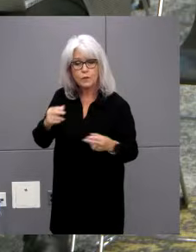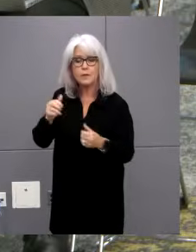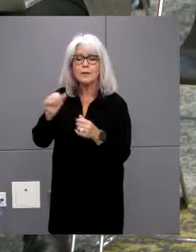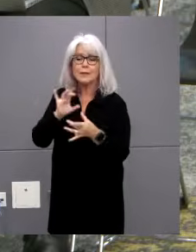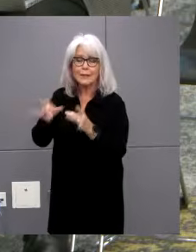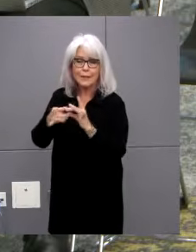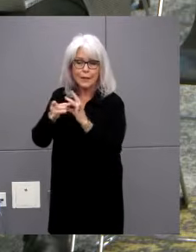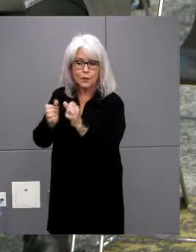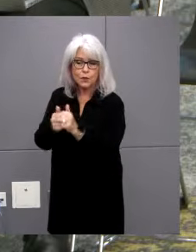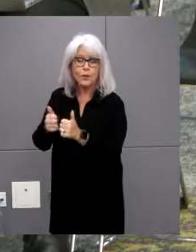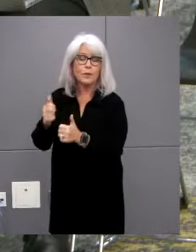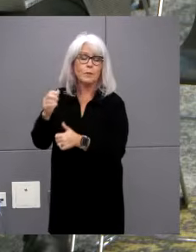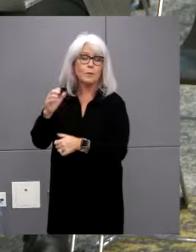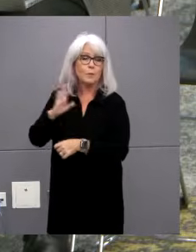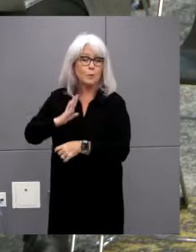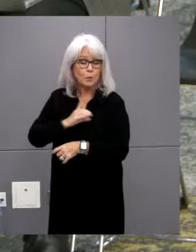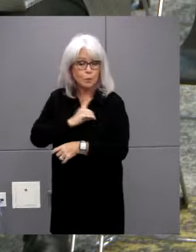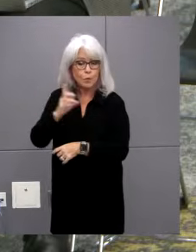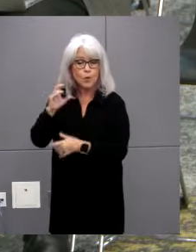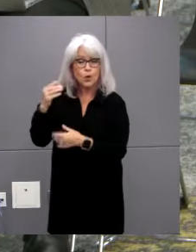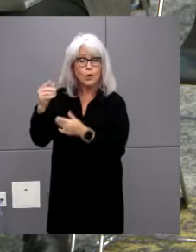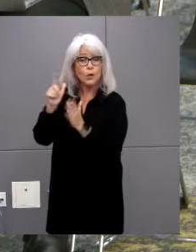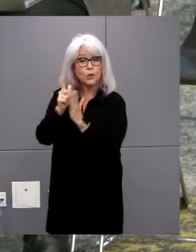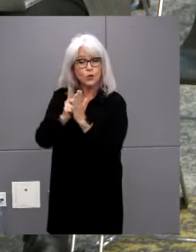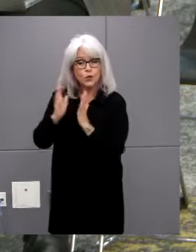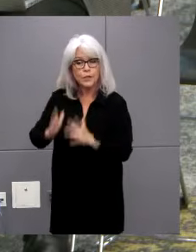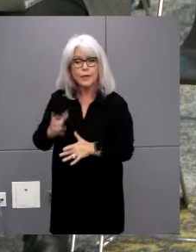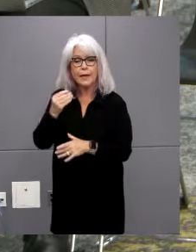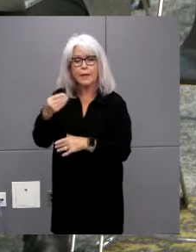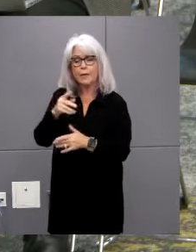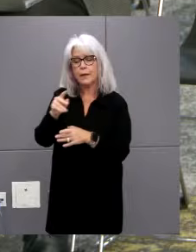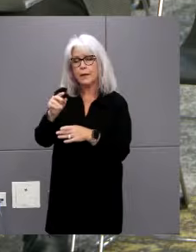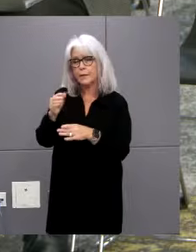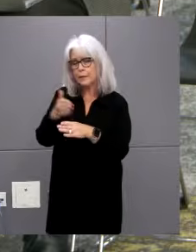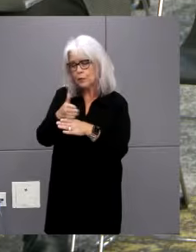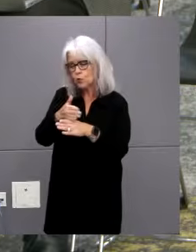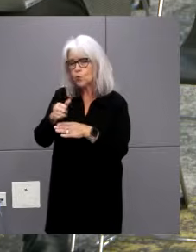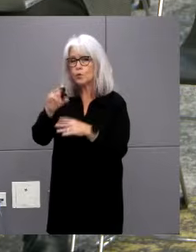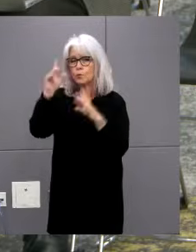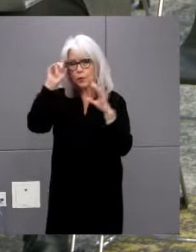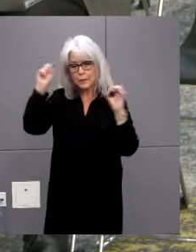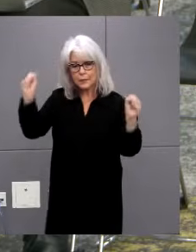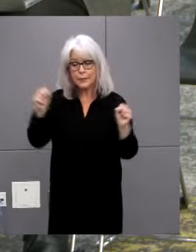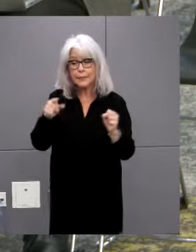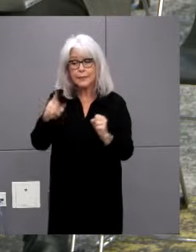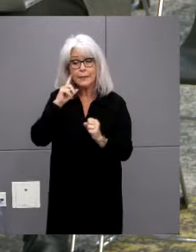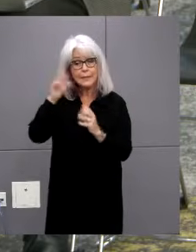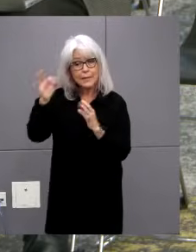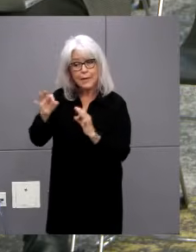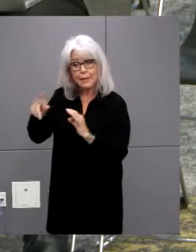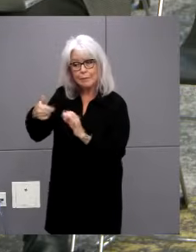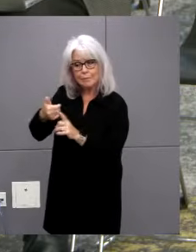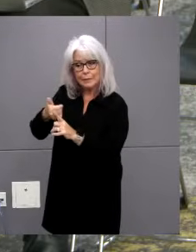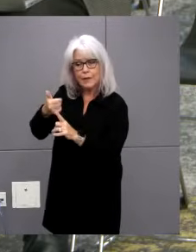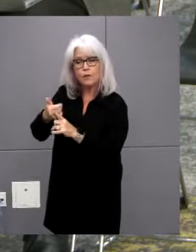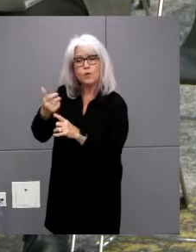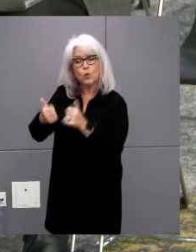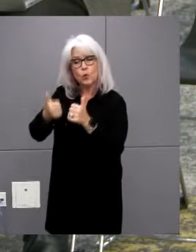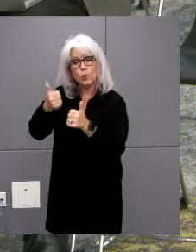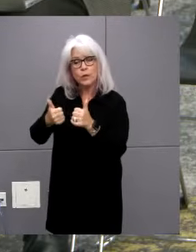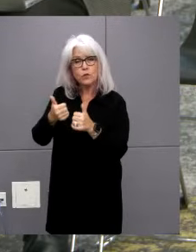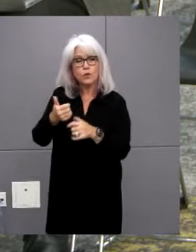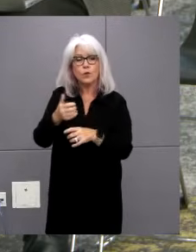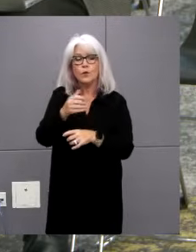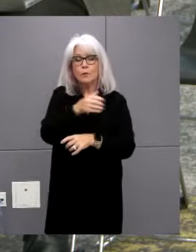attorney, as was used in the search for the interim president. In addition, he made the motion regarding which powers the